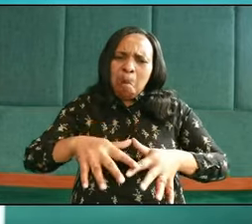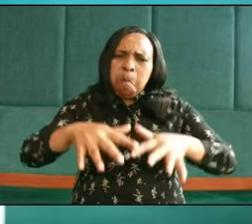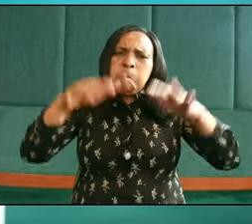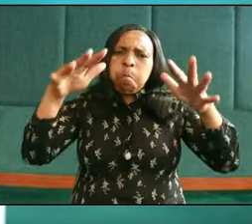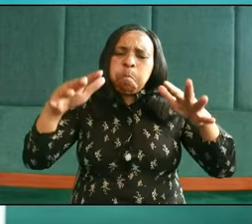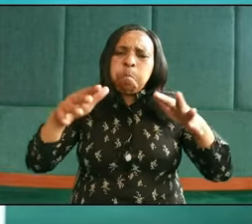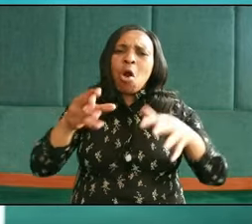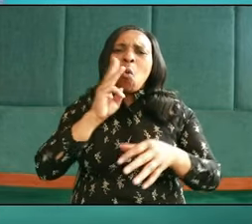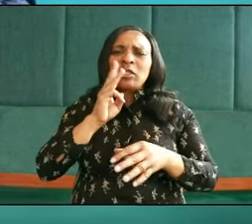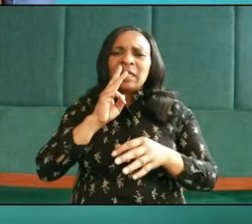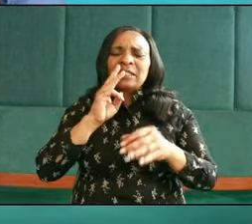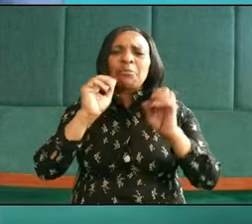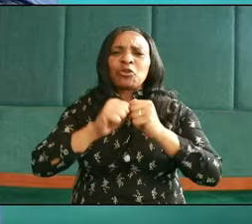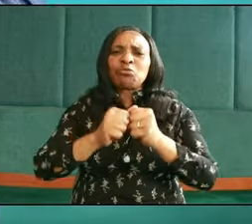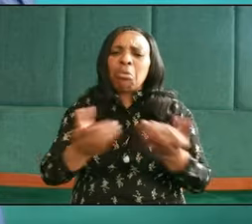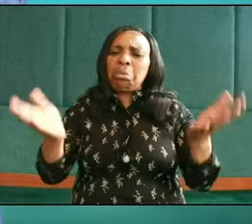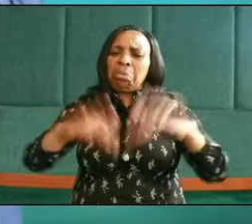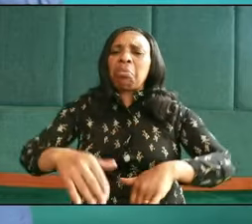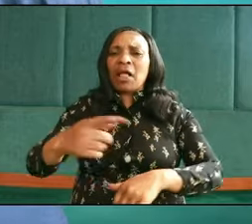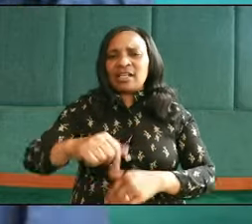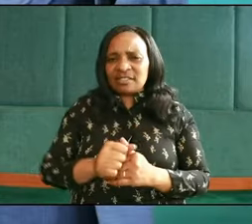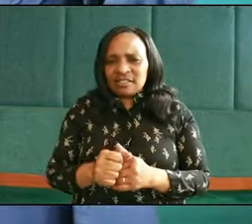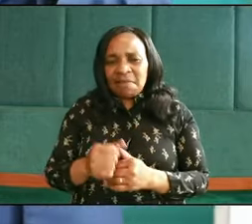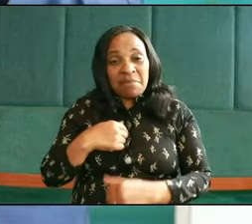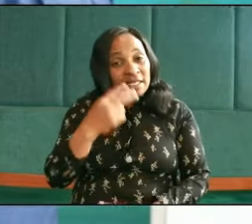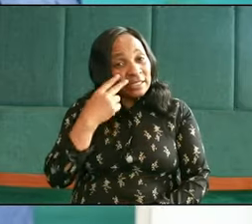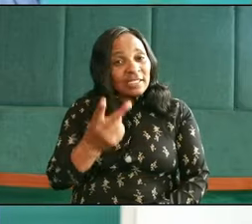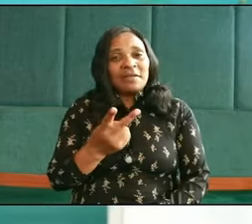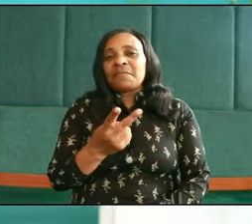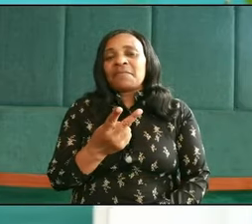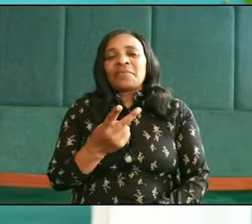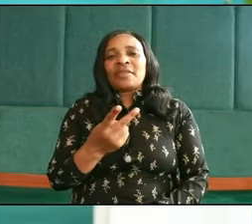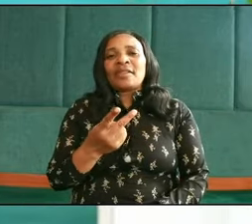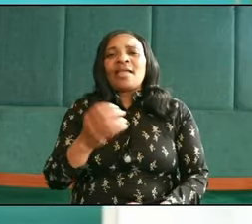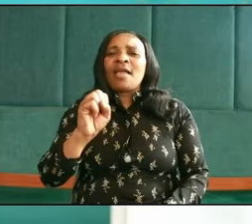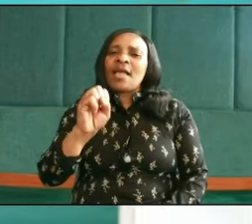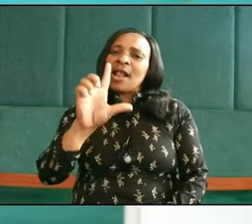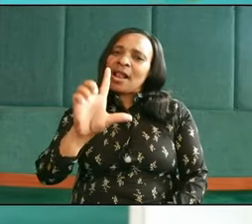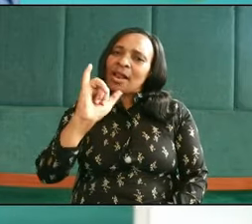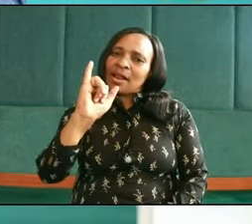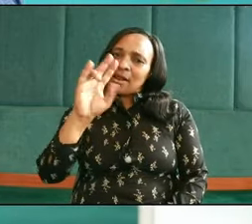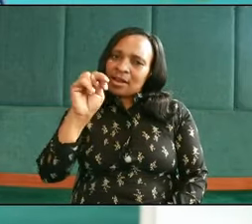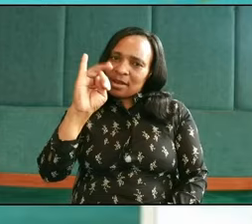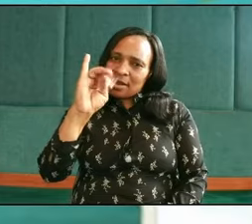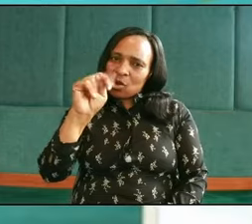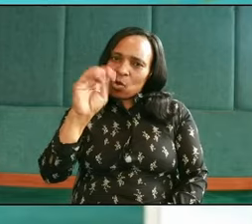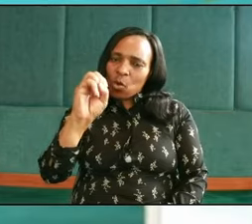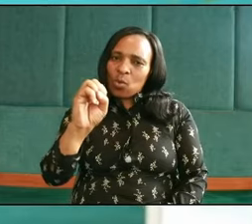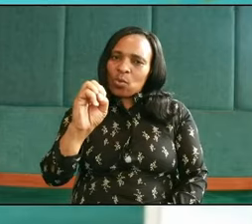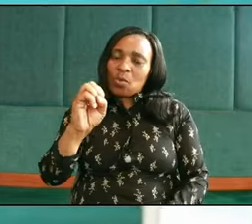have gone over our soul. I was seeing the El Nino rains that have